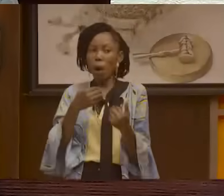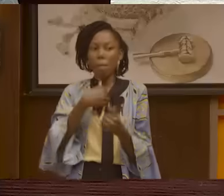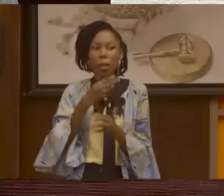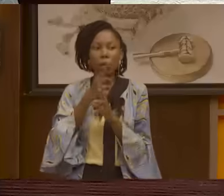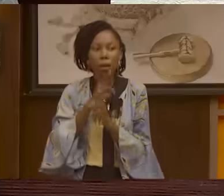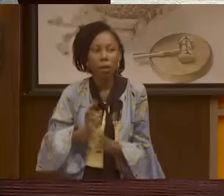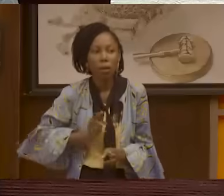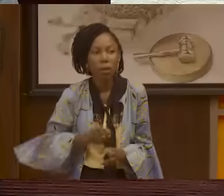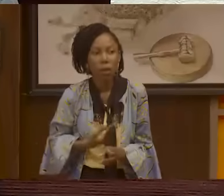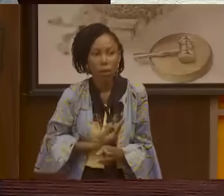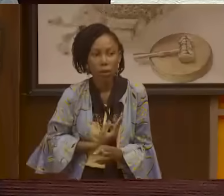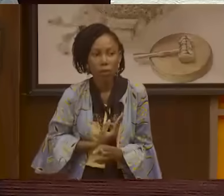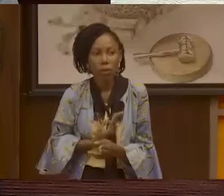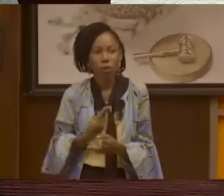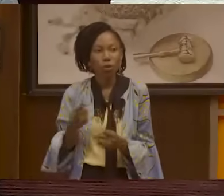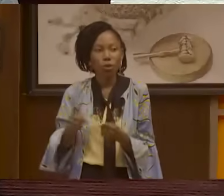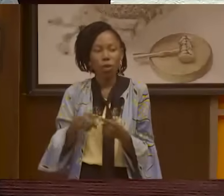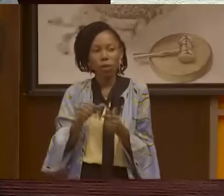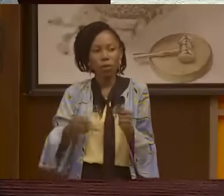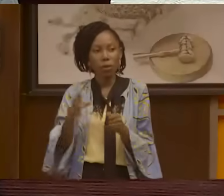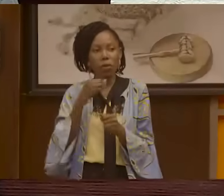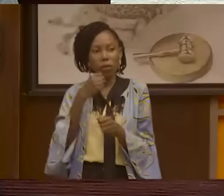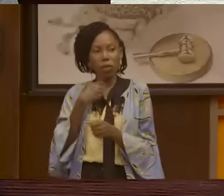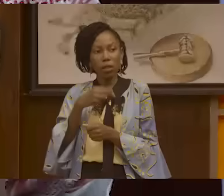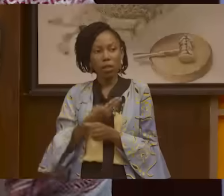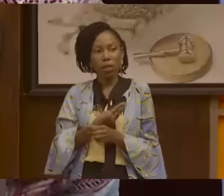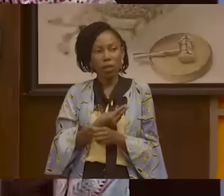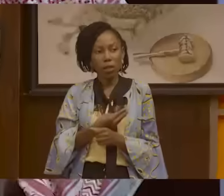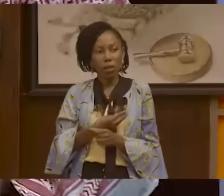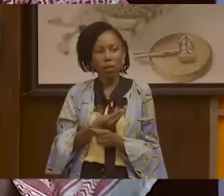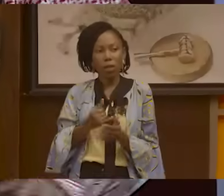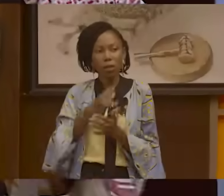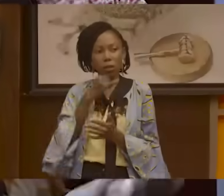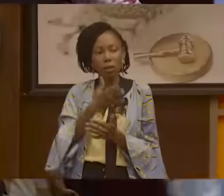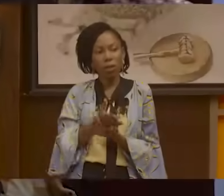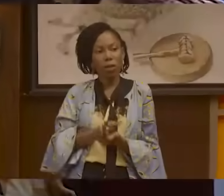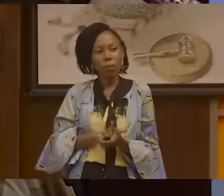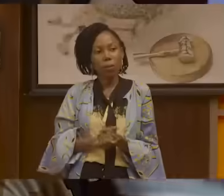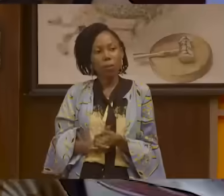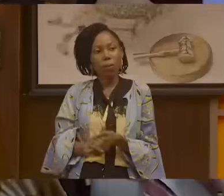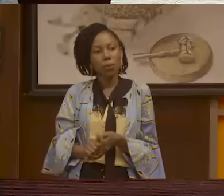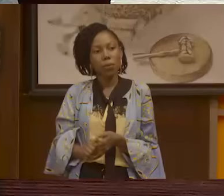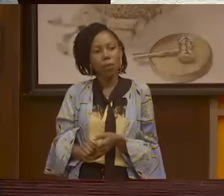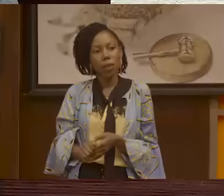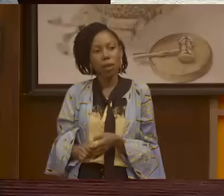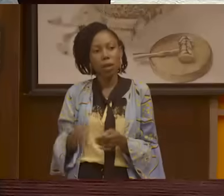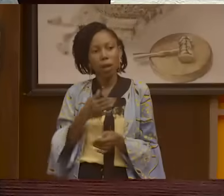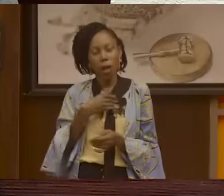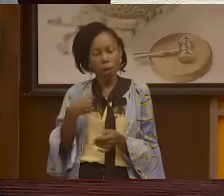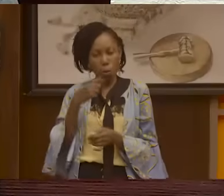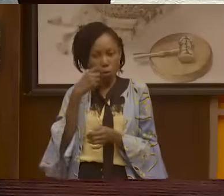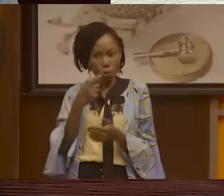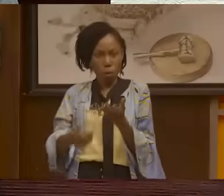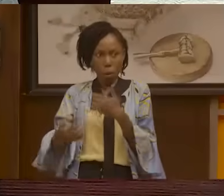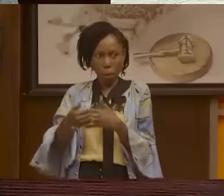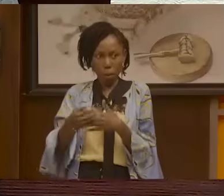to to all what you have said. Yes, that is not addressed yet. And then the matter will come up.